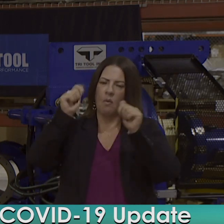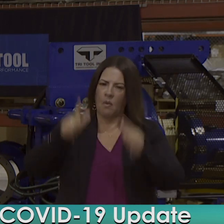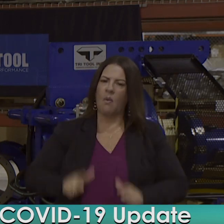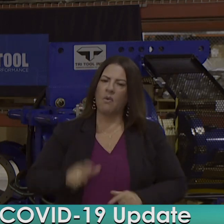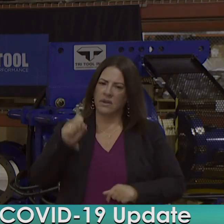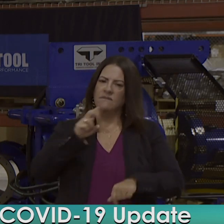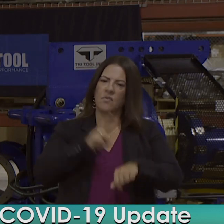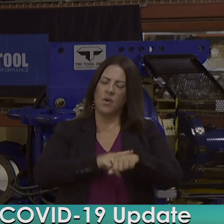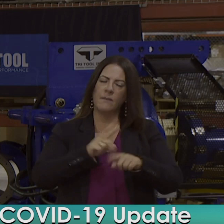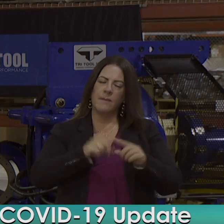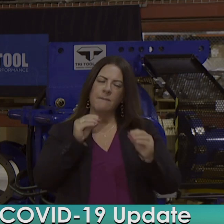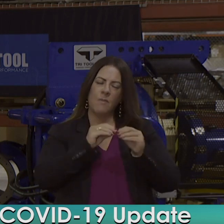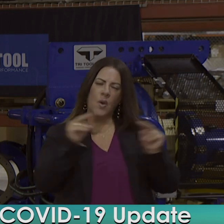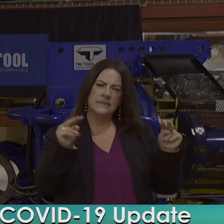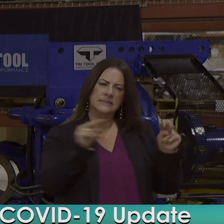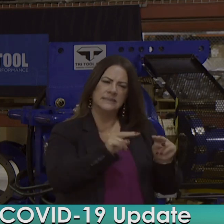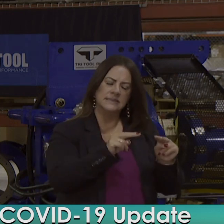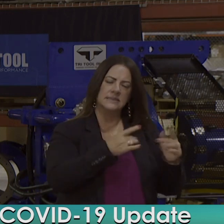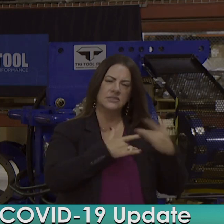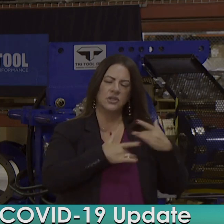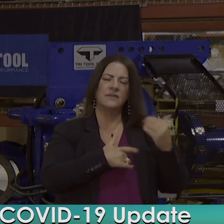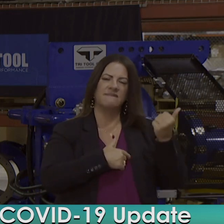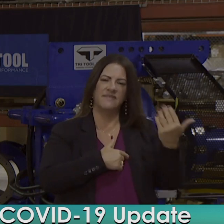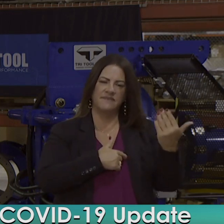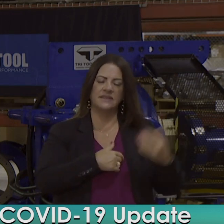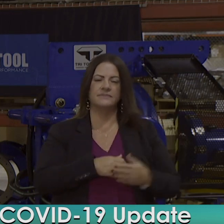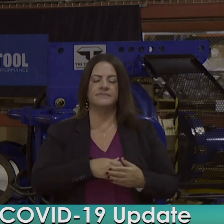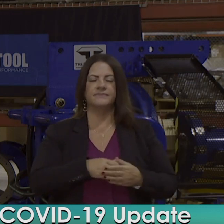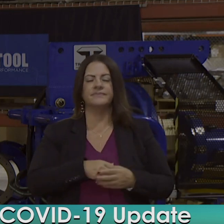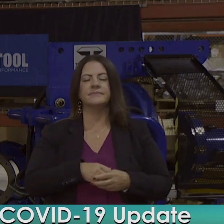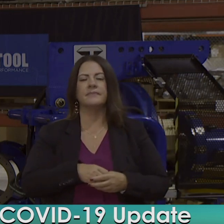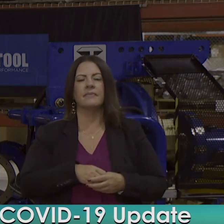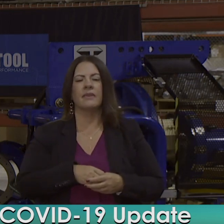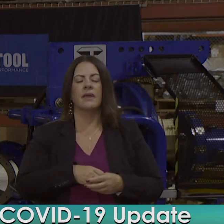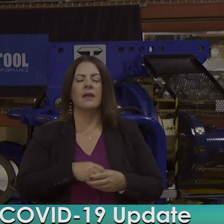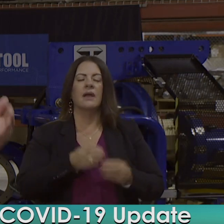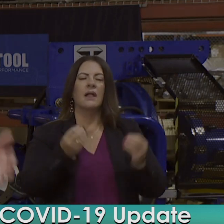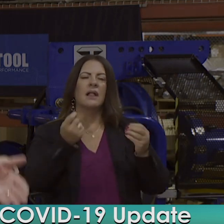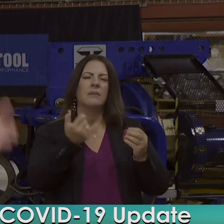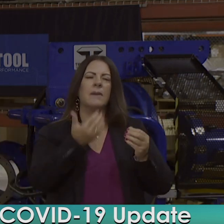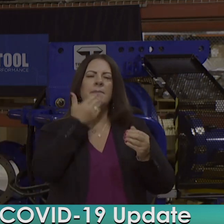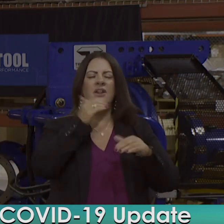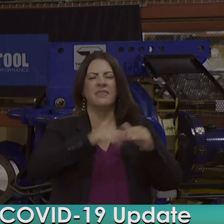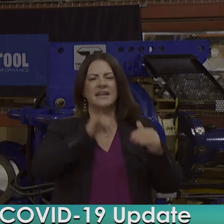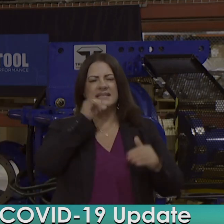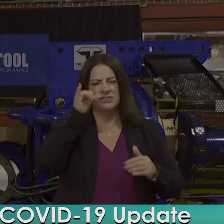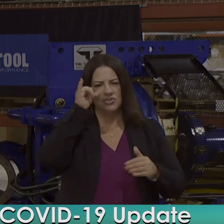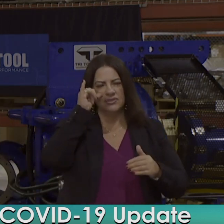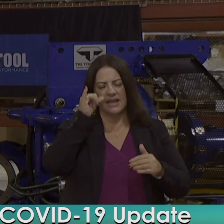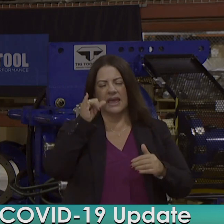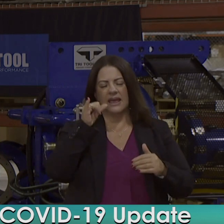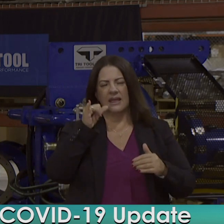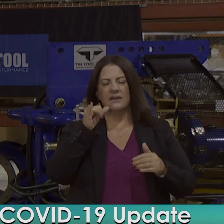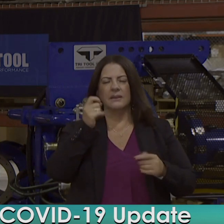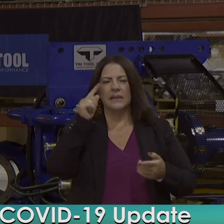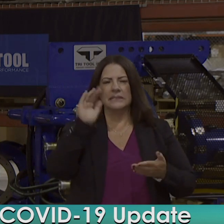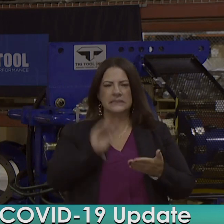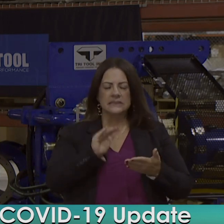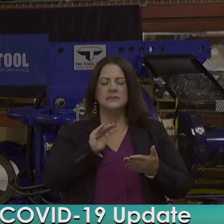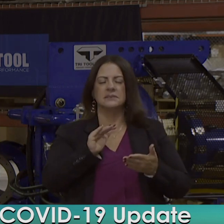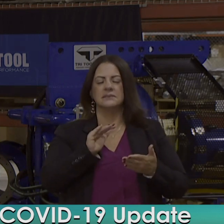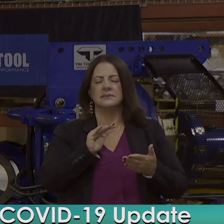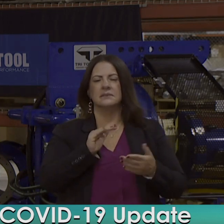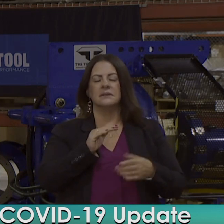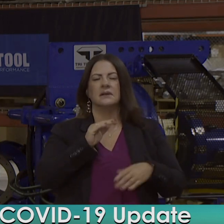Numbers, 4,890 positive tests, a little bit better than yesterday, a little bit better than that record number north of 7,000 a